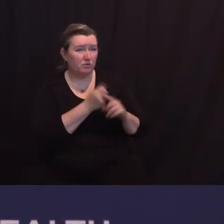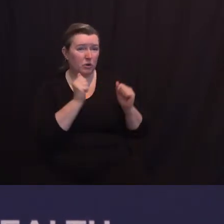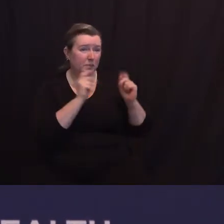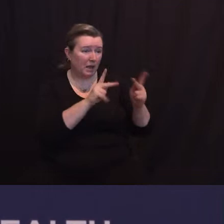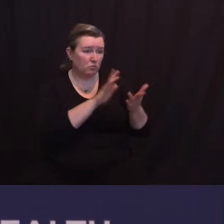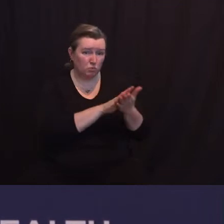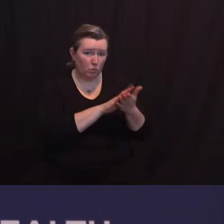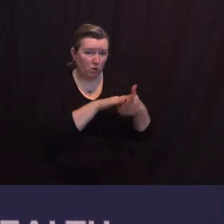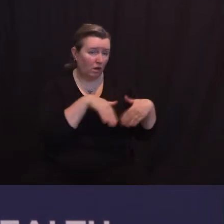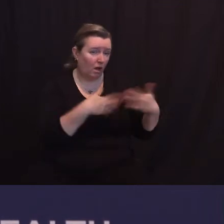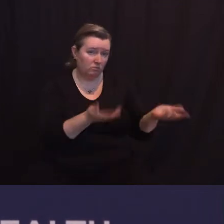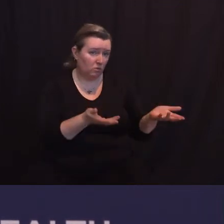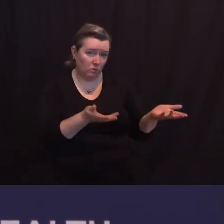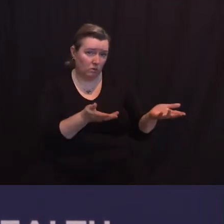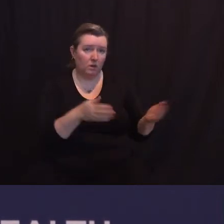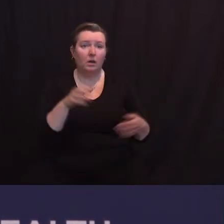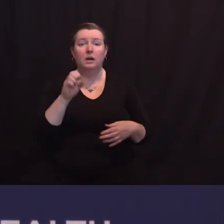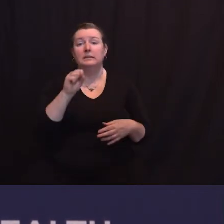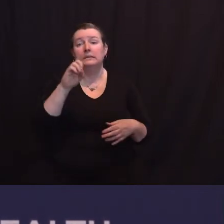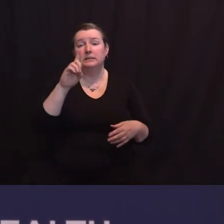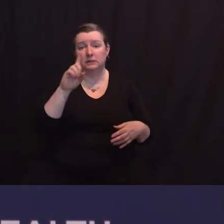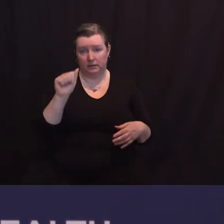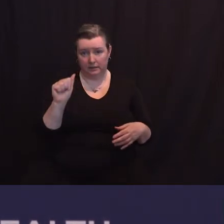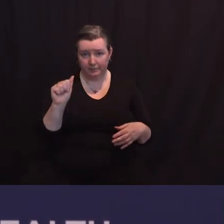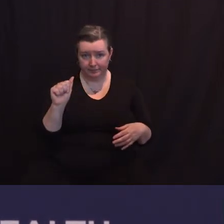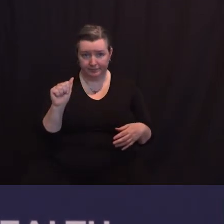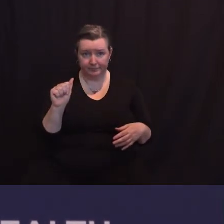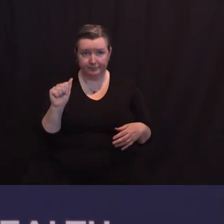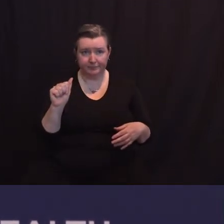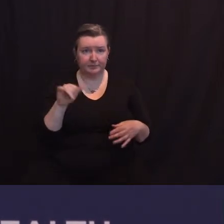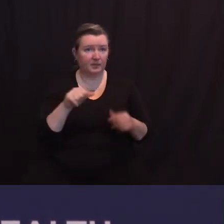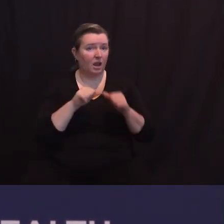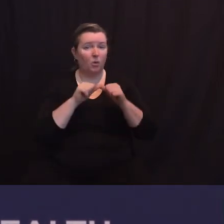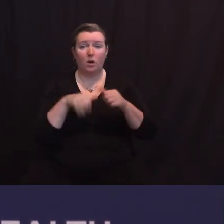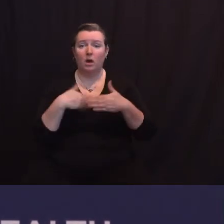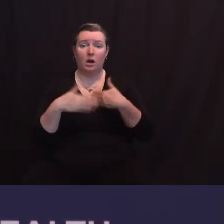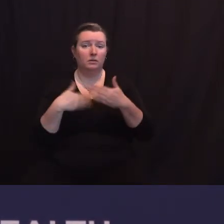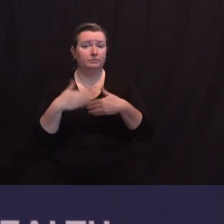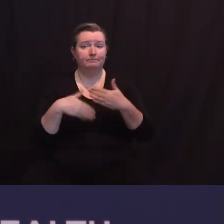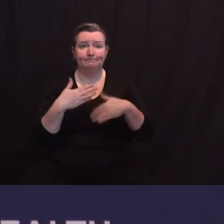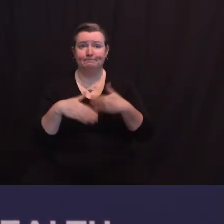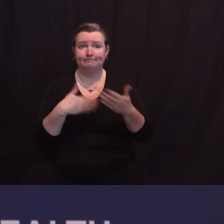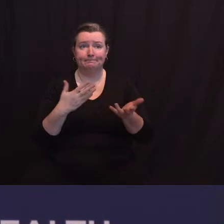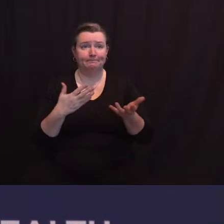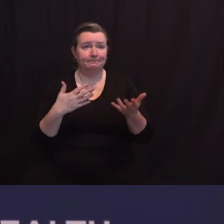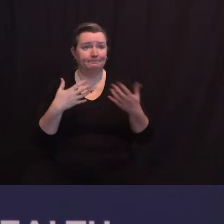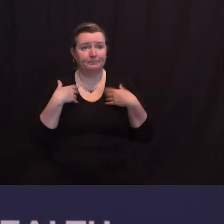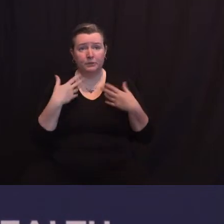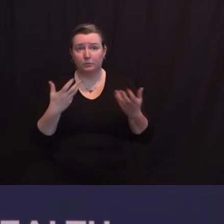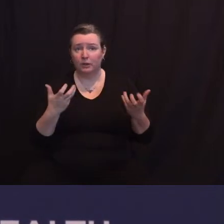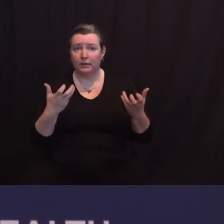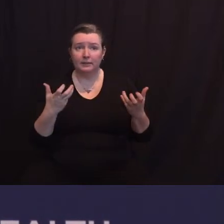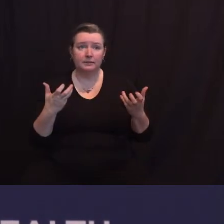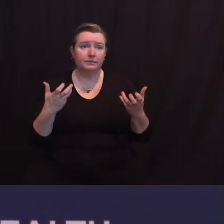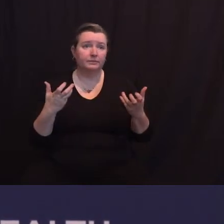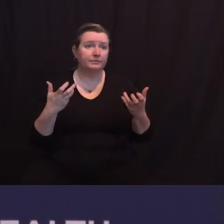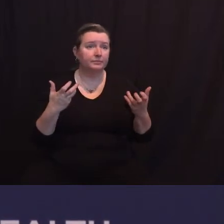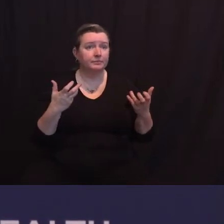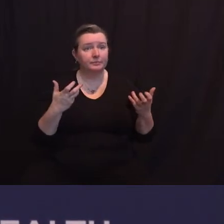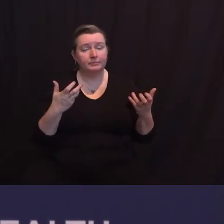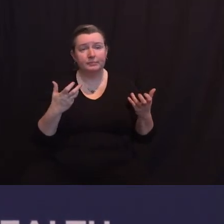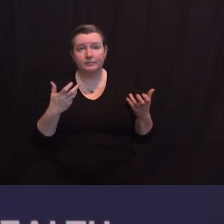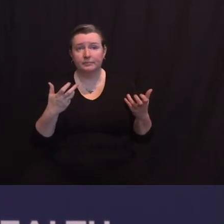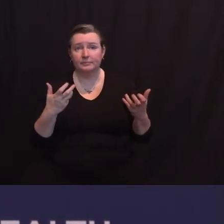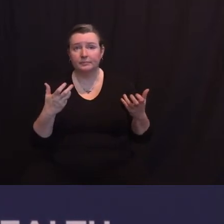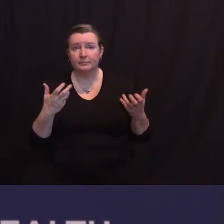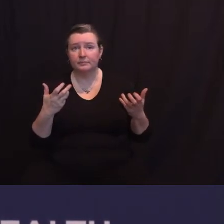On SDA, listen, it's an ongoing reality. We want to absolutely get to a good place. It's a topic that we've brought up with